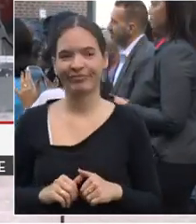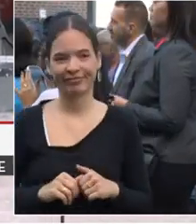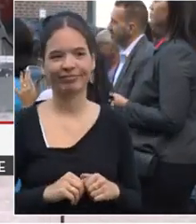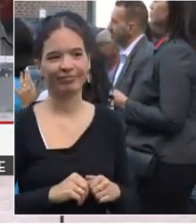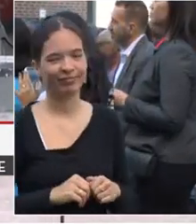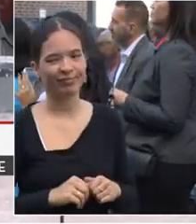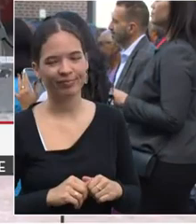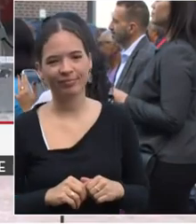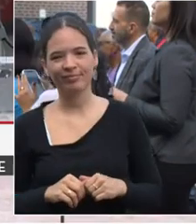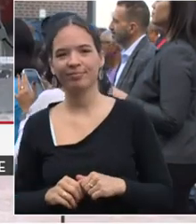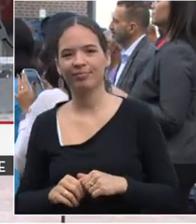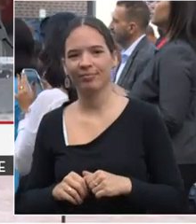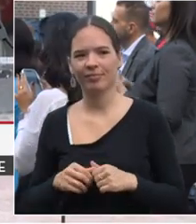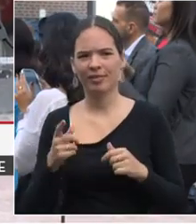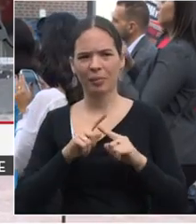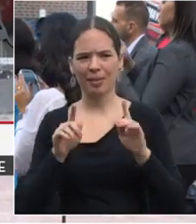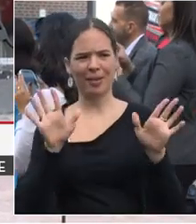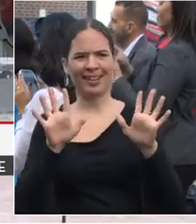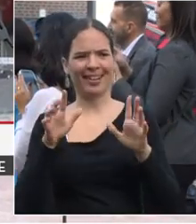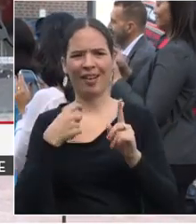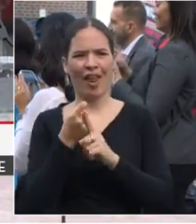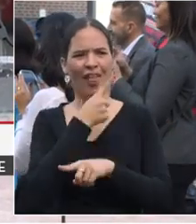Where am I? See, that's what I get for going off script.